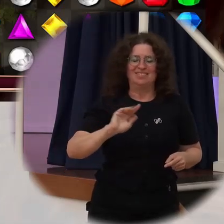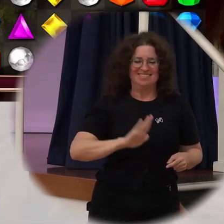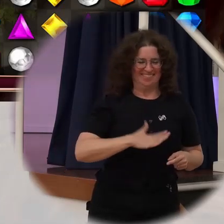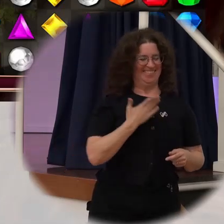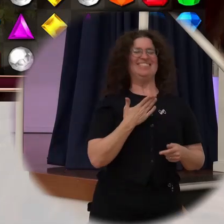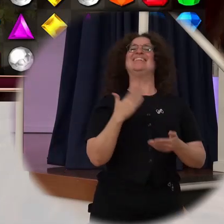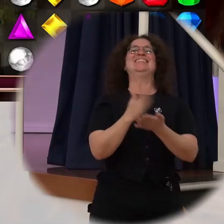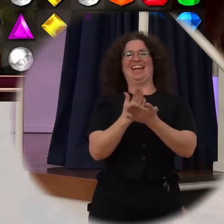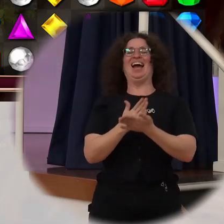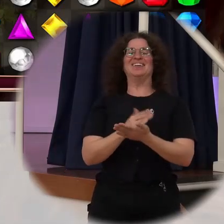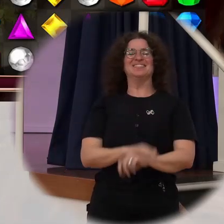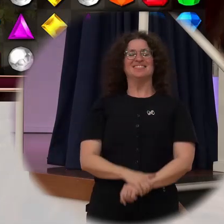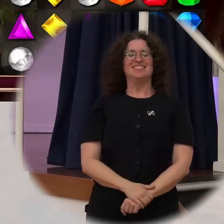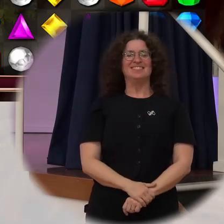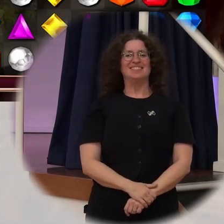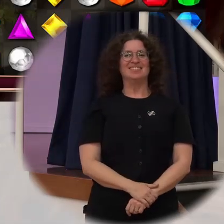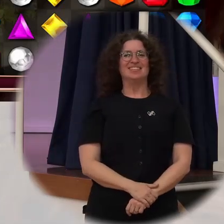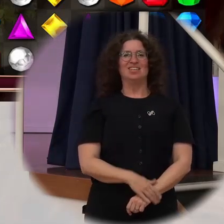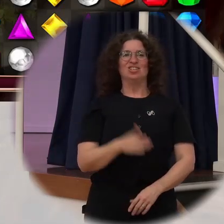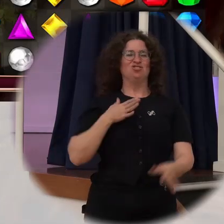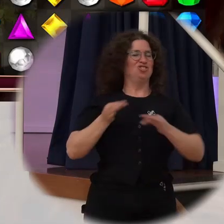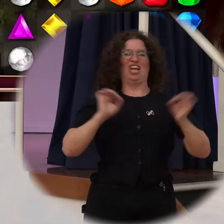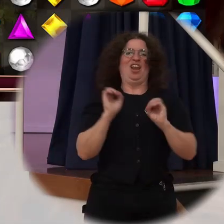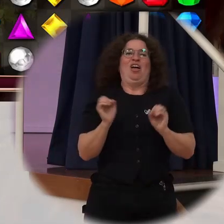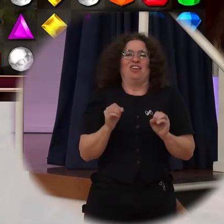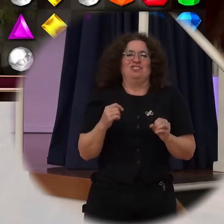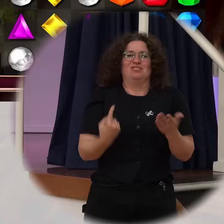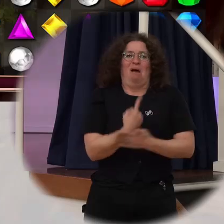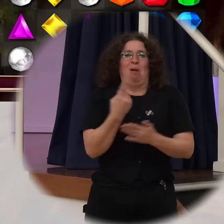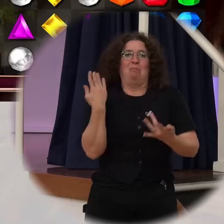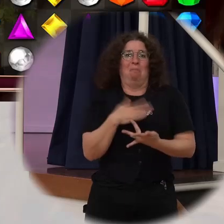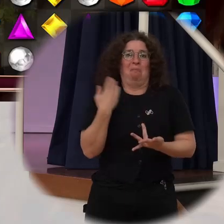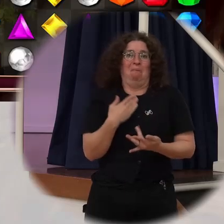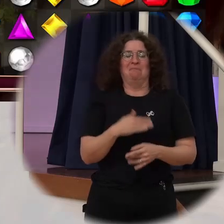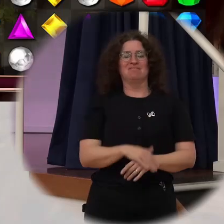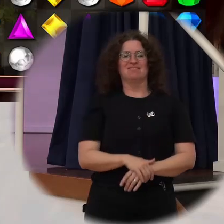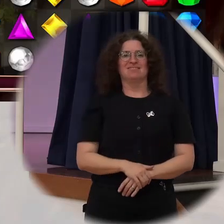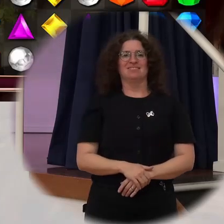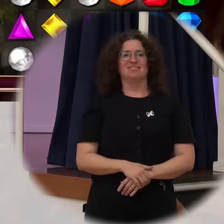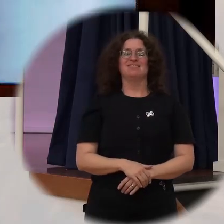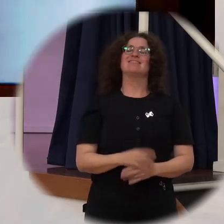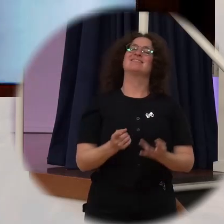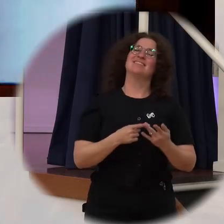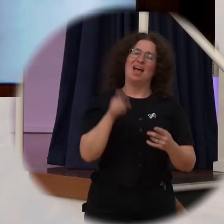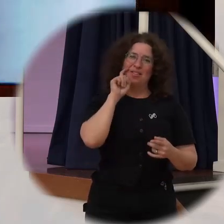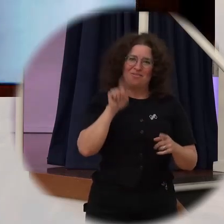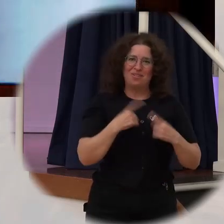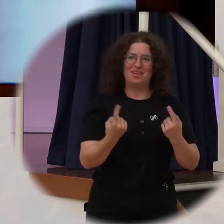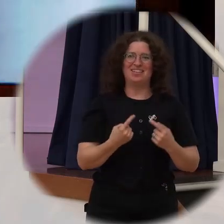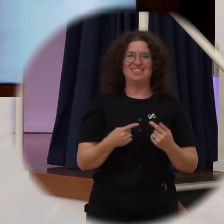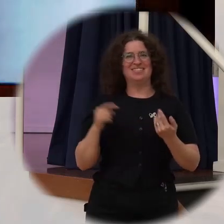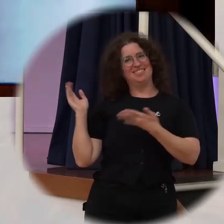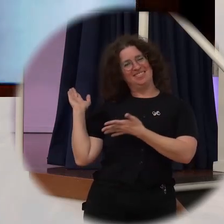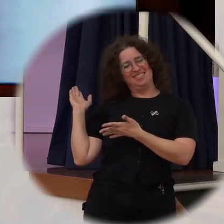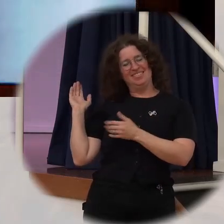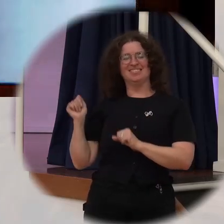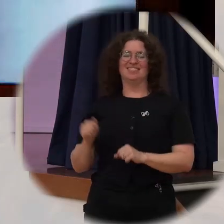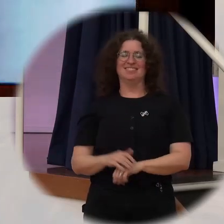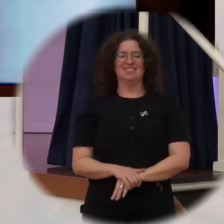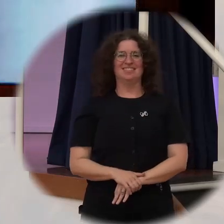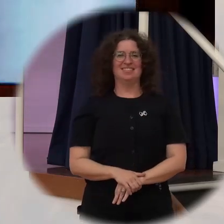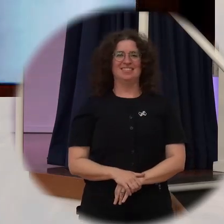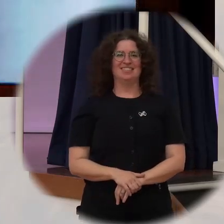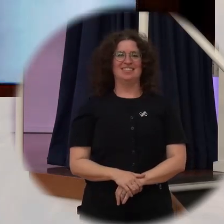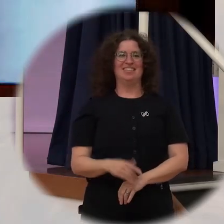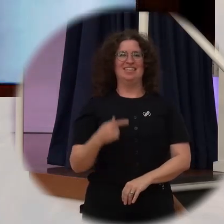that with everyone else. So didn't have to design anything, it just happened by accident. Another fun thing is, even though I'm in this